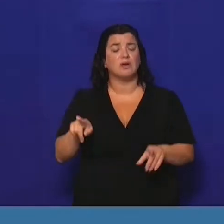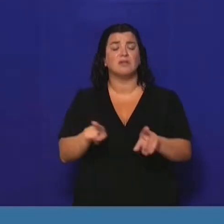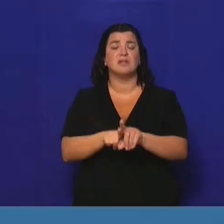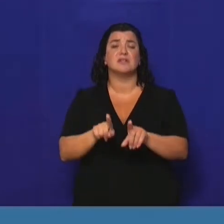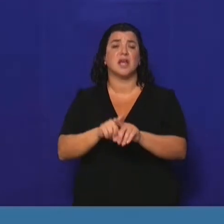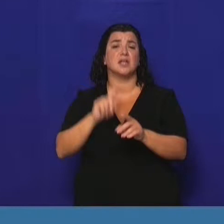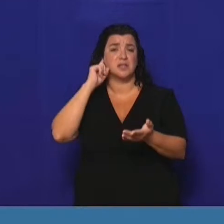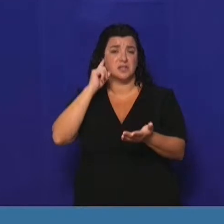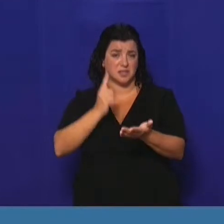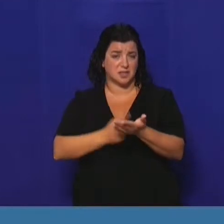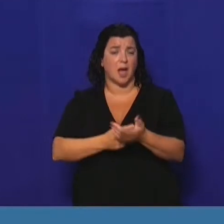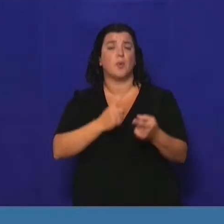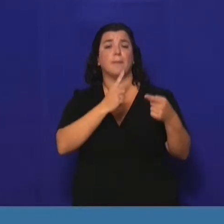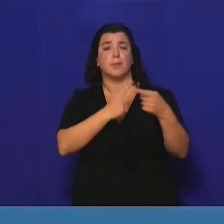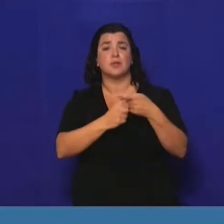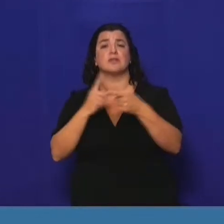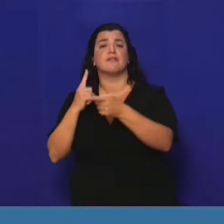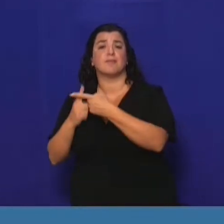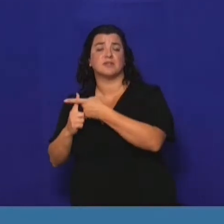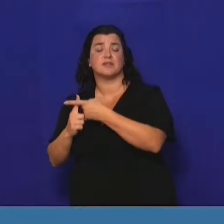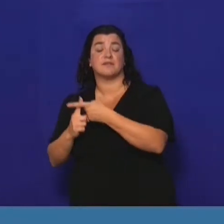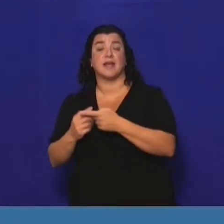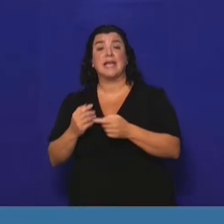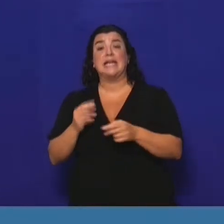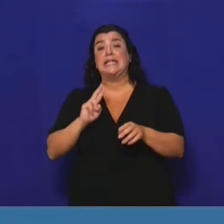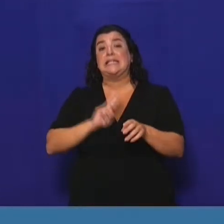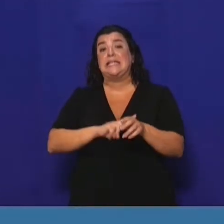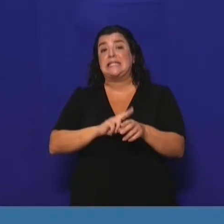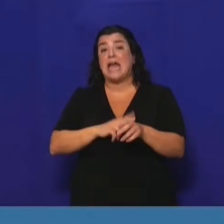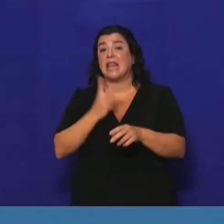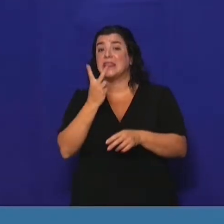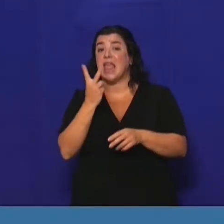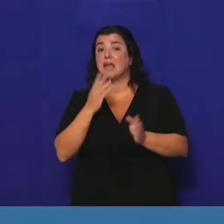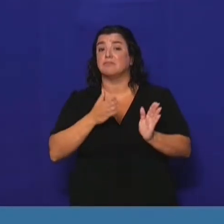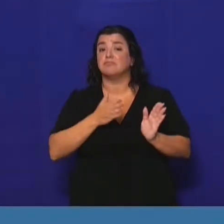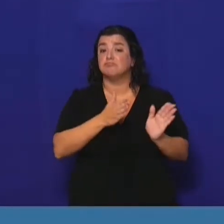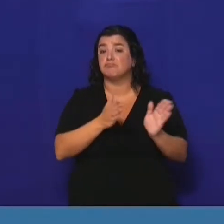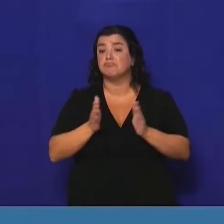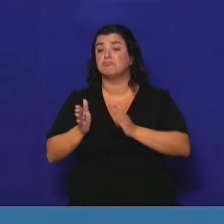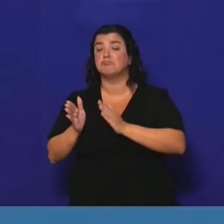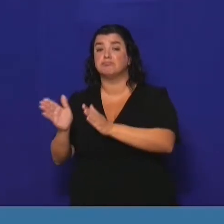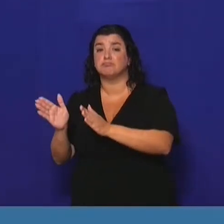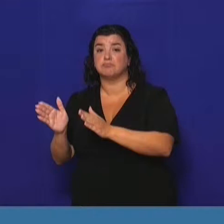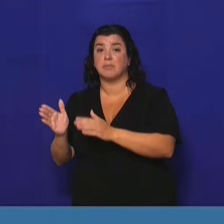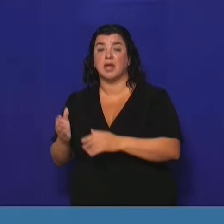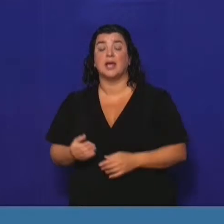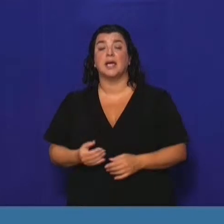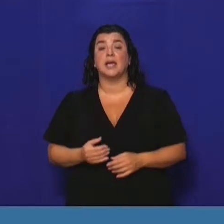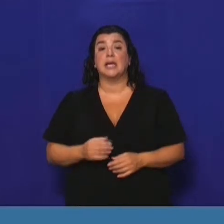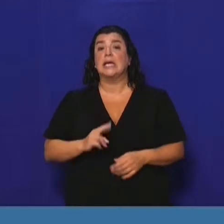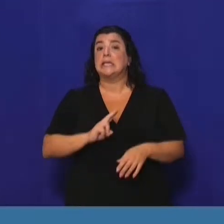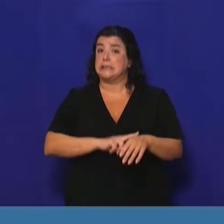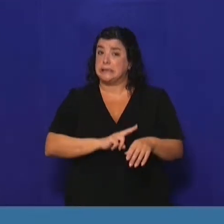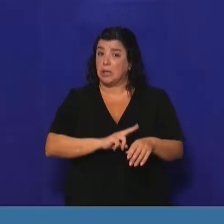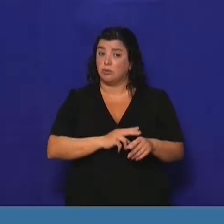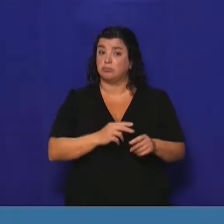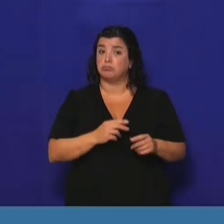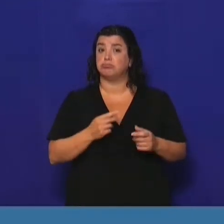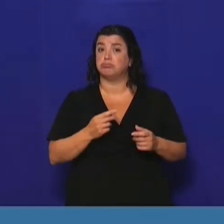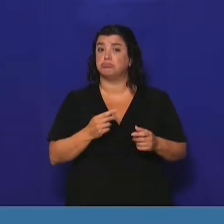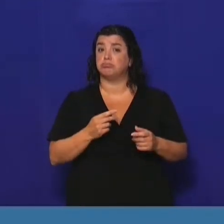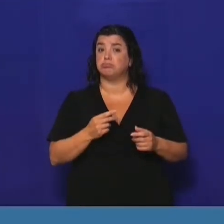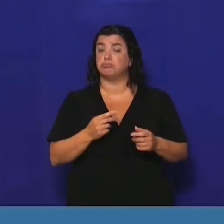li tgħidlek għandek żewġ sitwazzjonijiet li probably maġġor parti minnhom ikunu